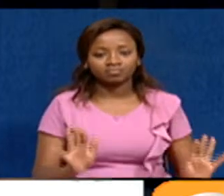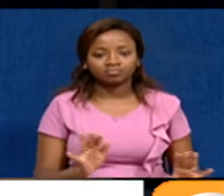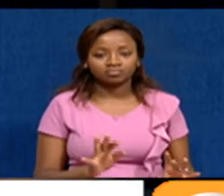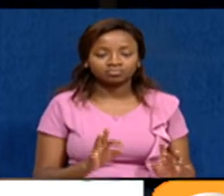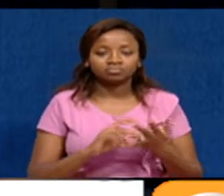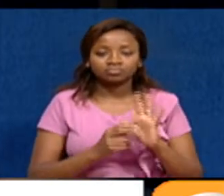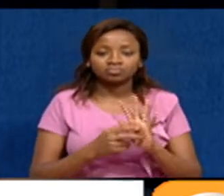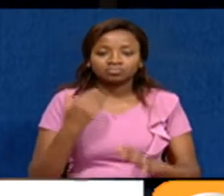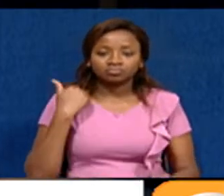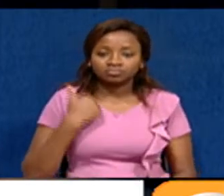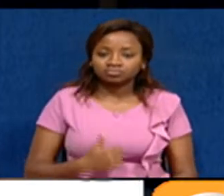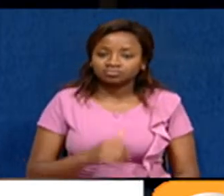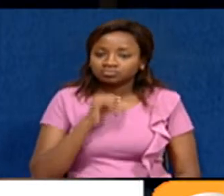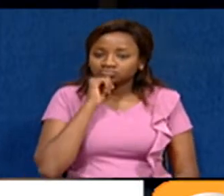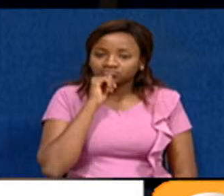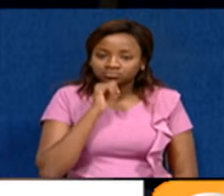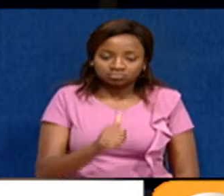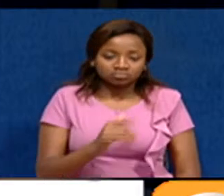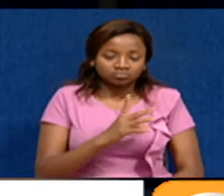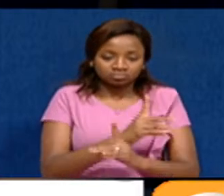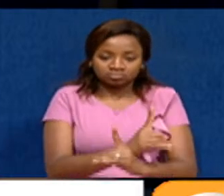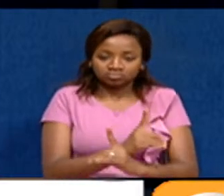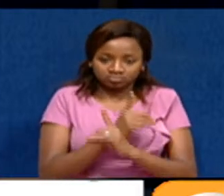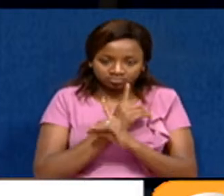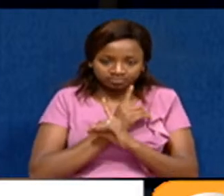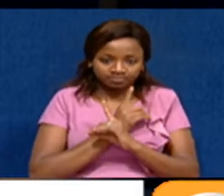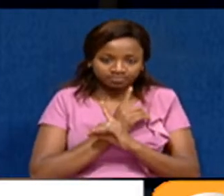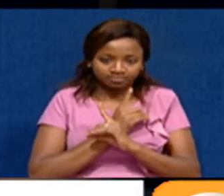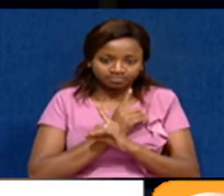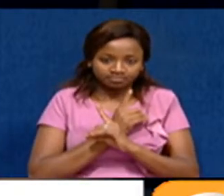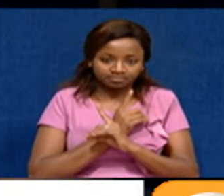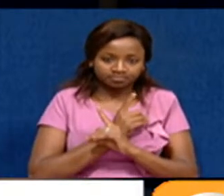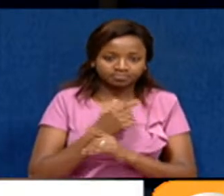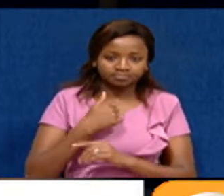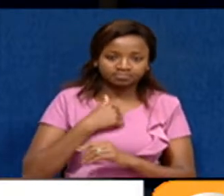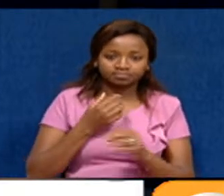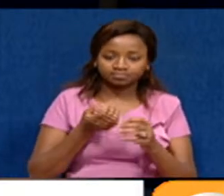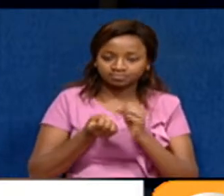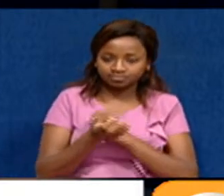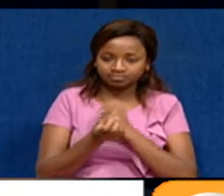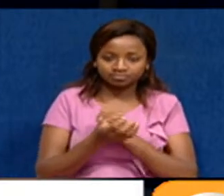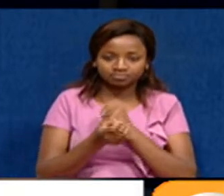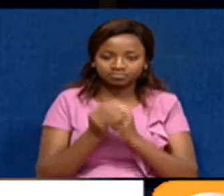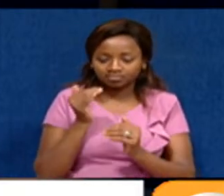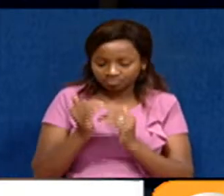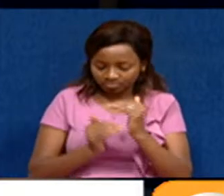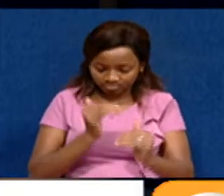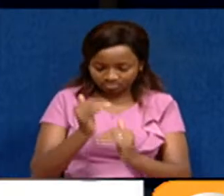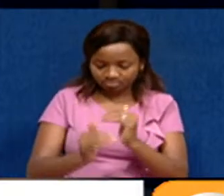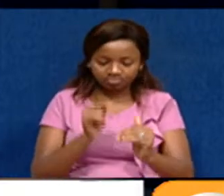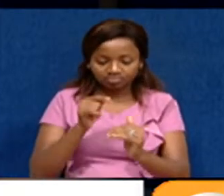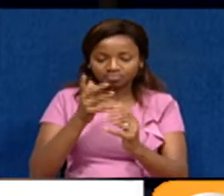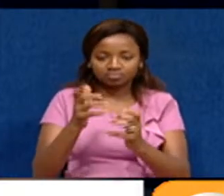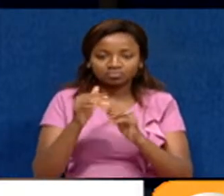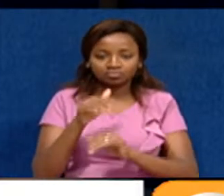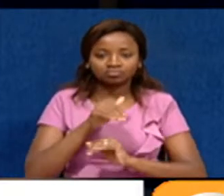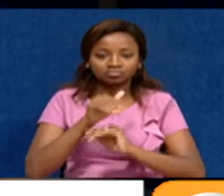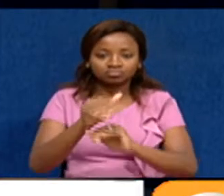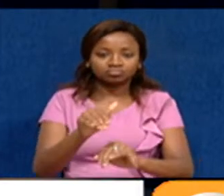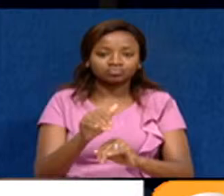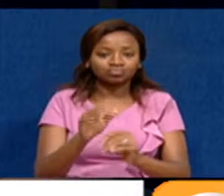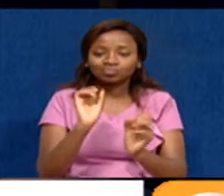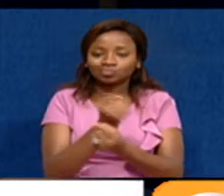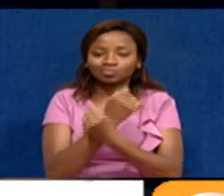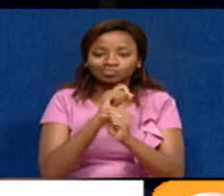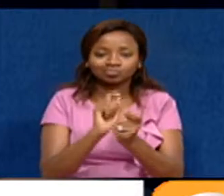not defending. Please let it not be misconstrued, but I am talking about the procedure, which we cannot